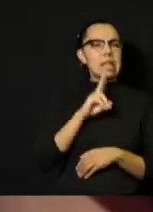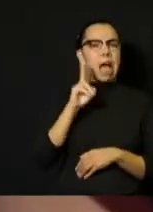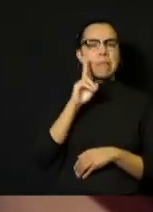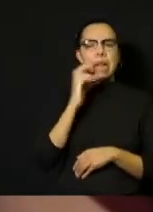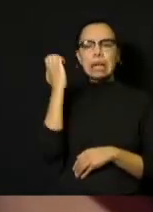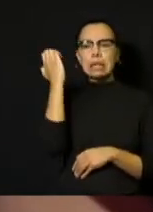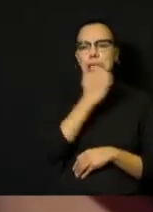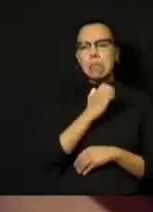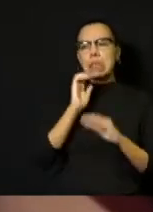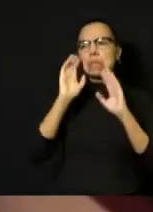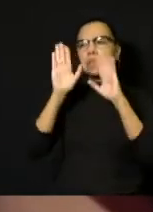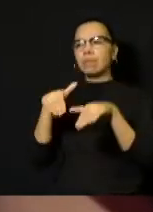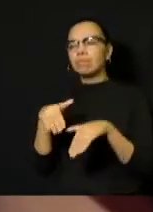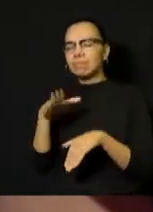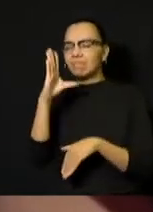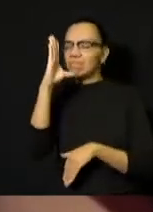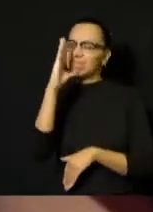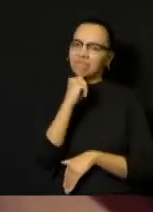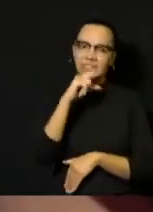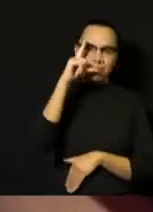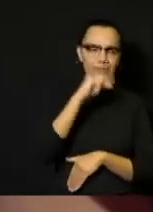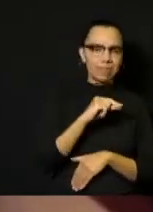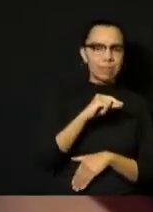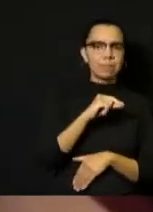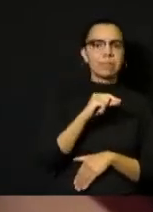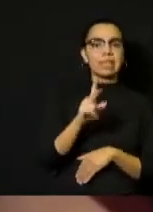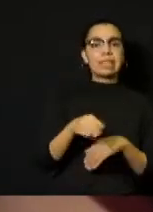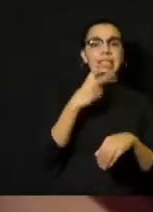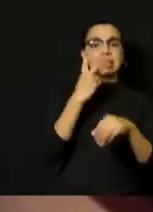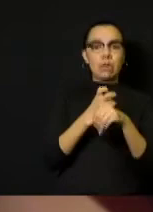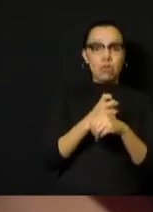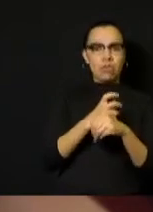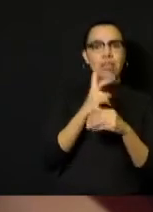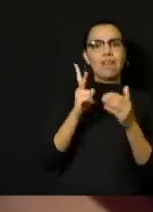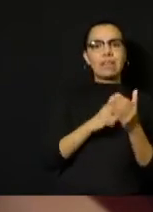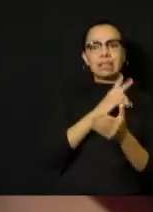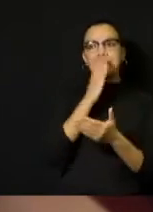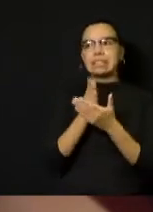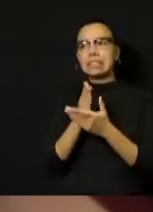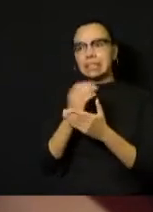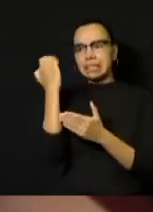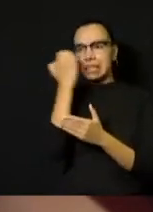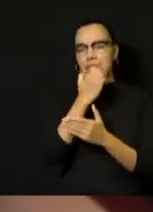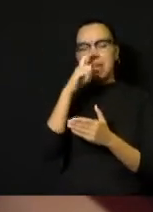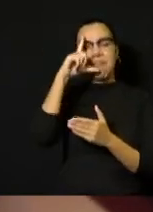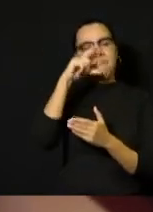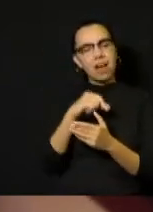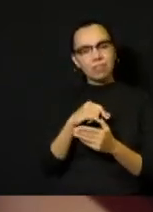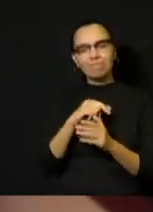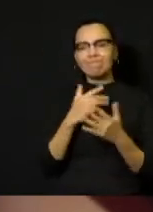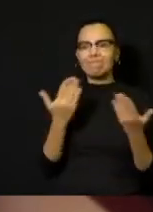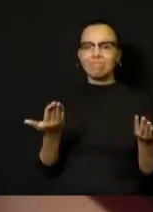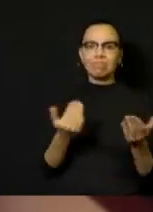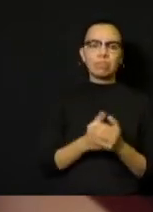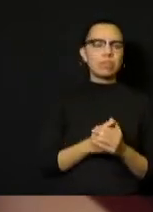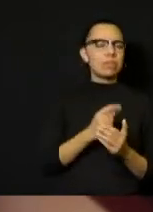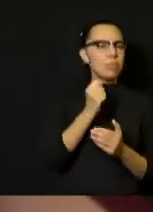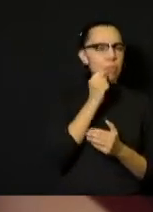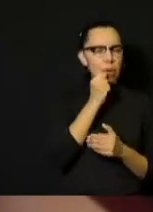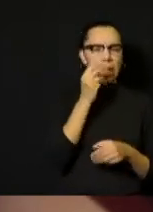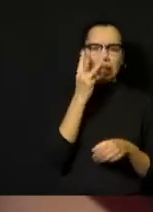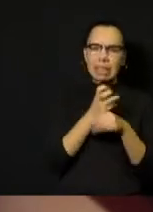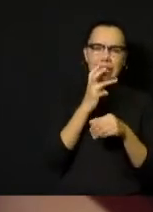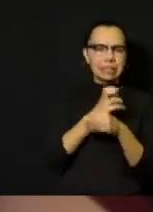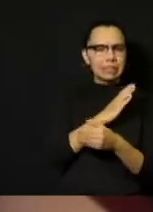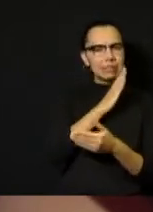She did the first attempt to be there, and the second time she didn't do it, and